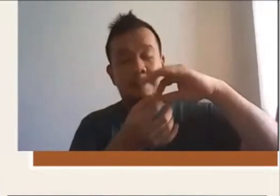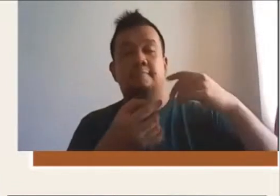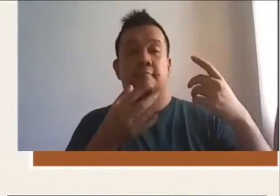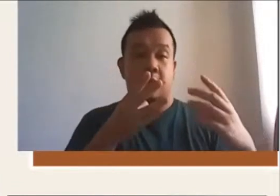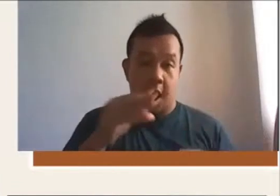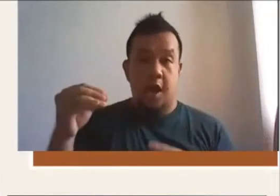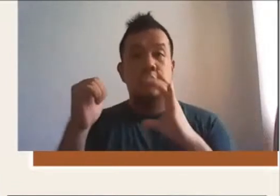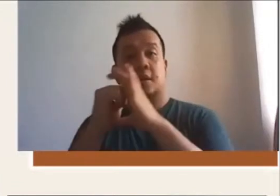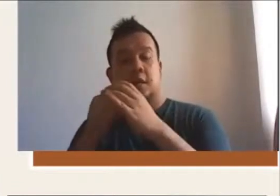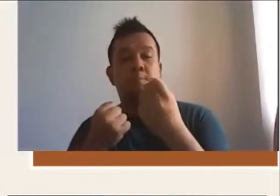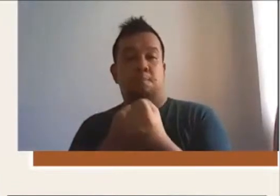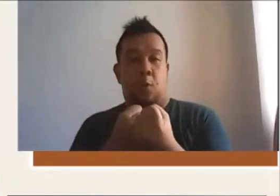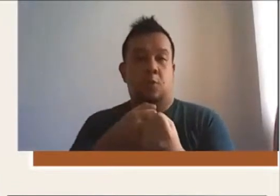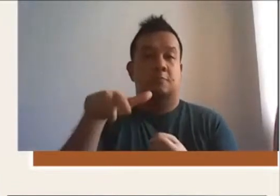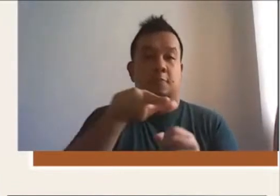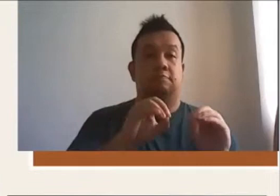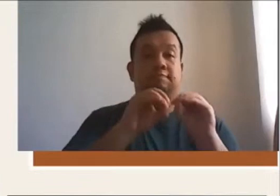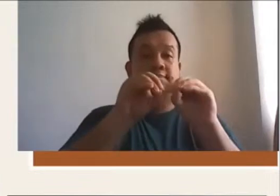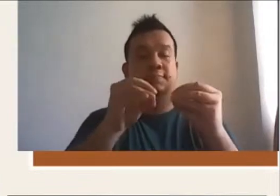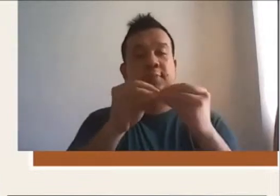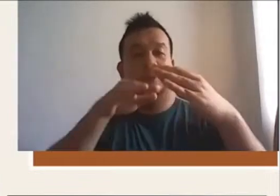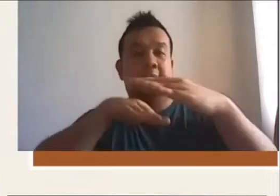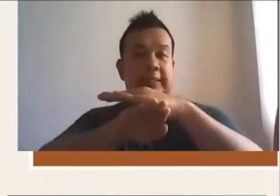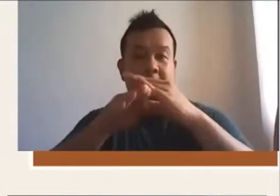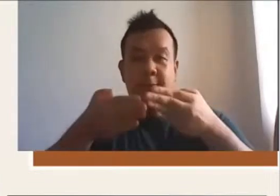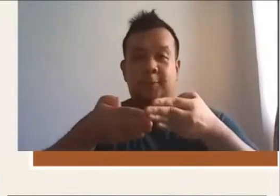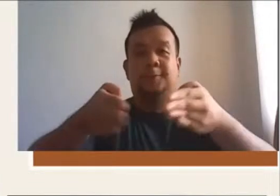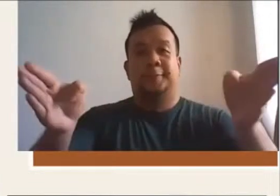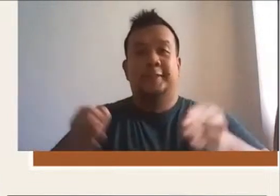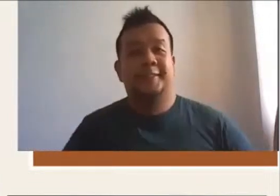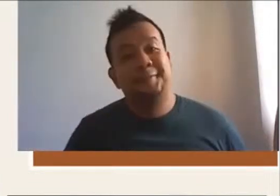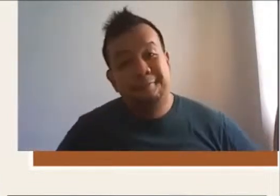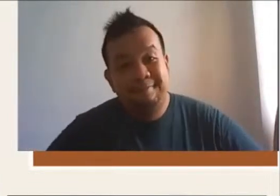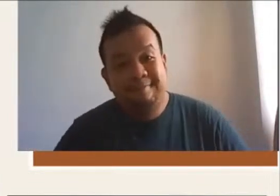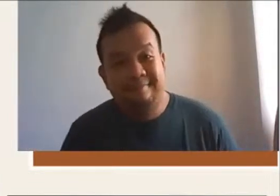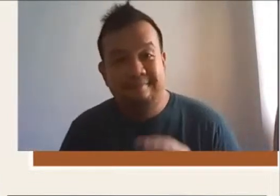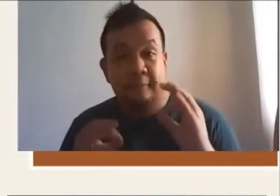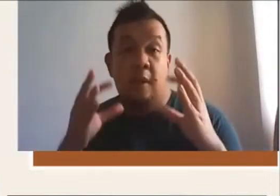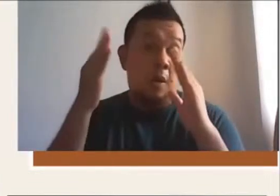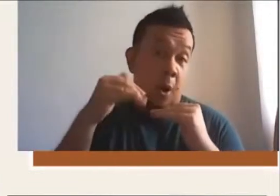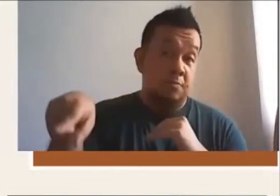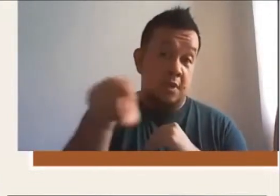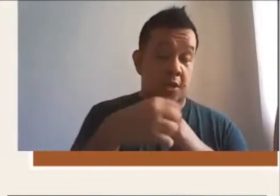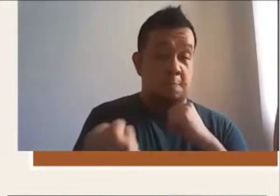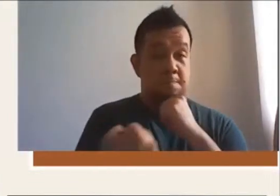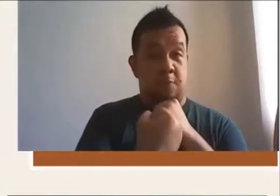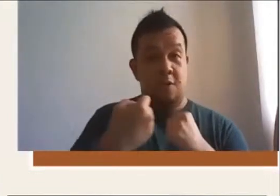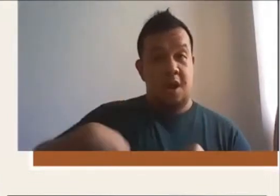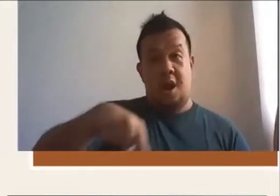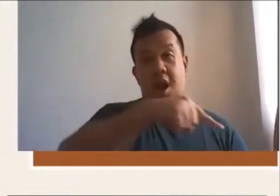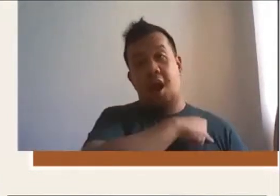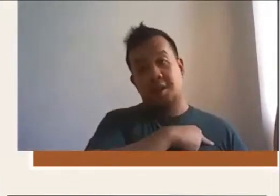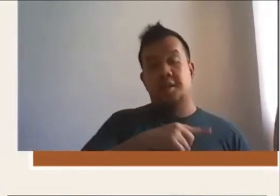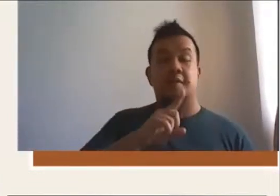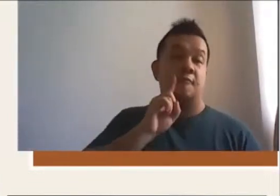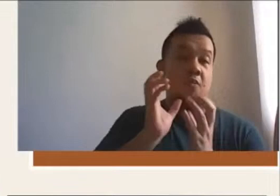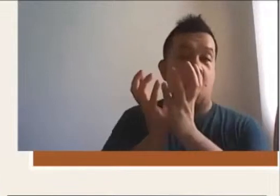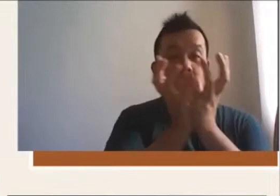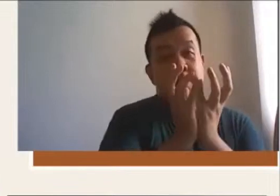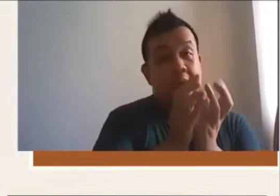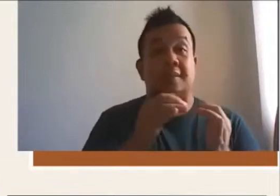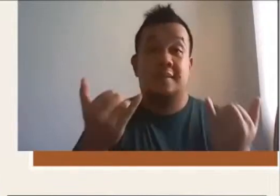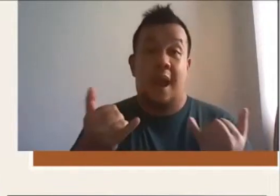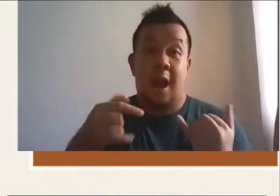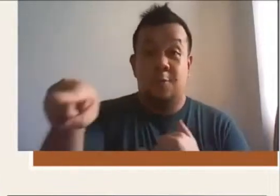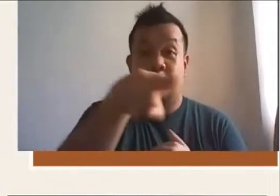Interpreters, or PNASLI. So I hope you can also support us in this cause. You can also support the deaf communities in hospitals in terms of